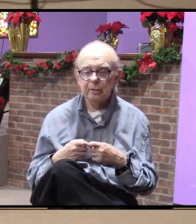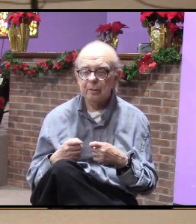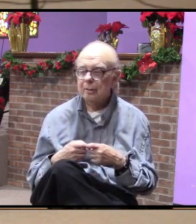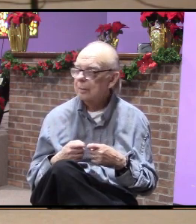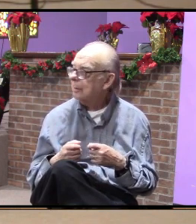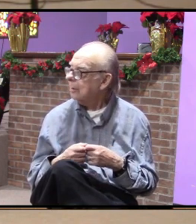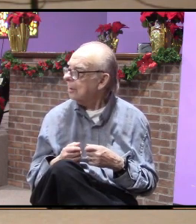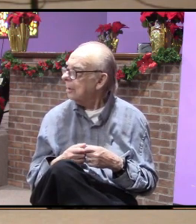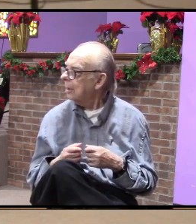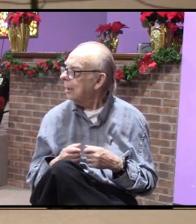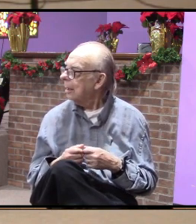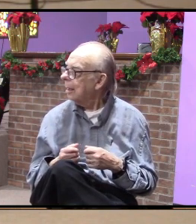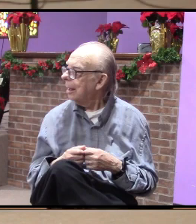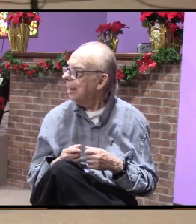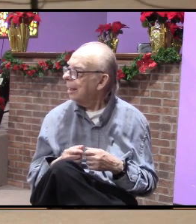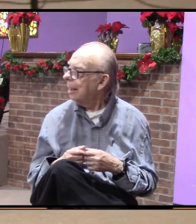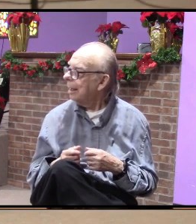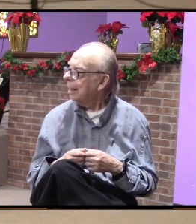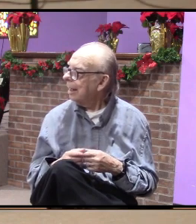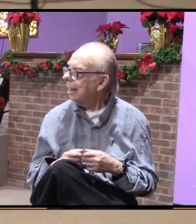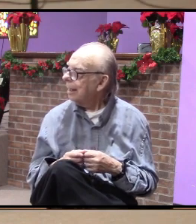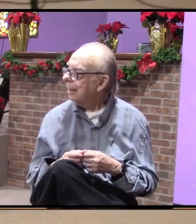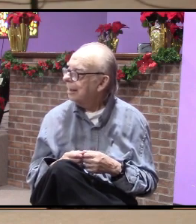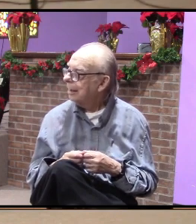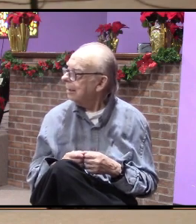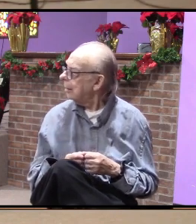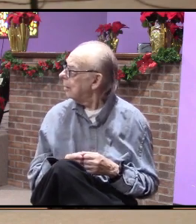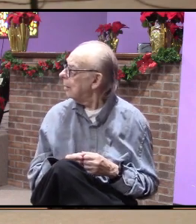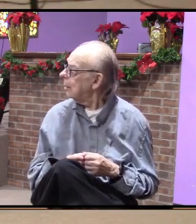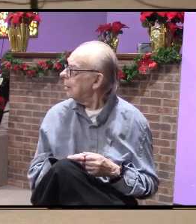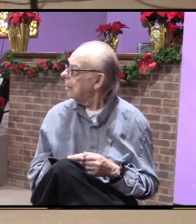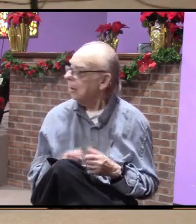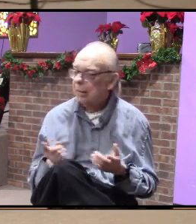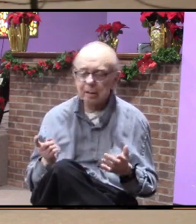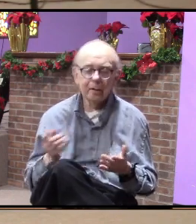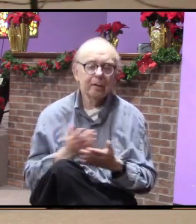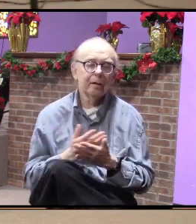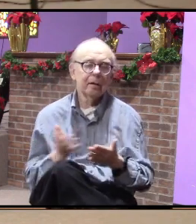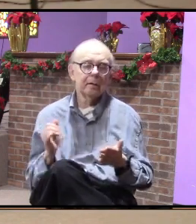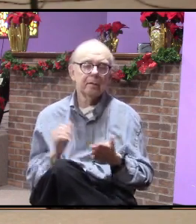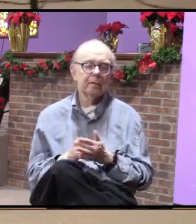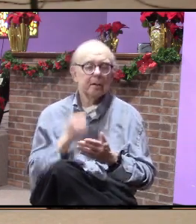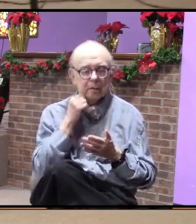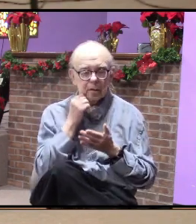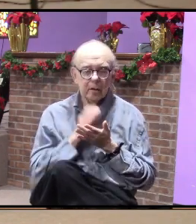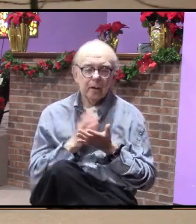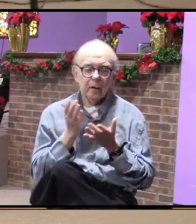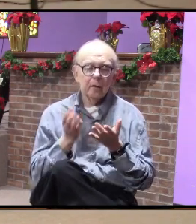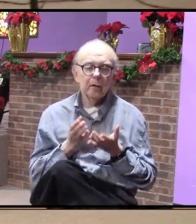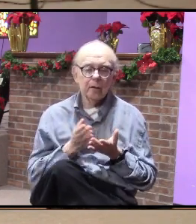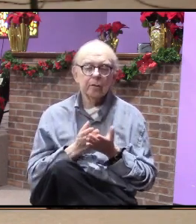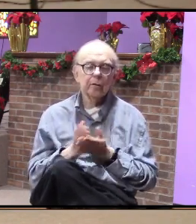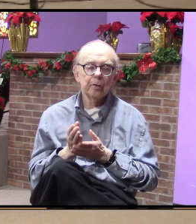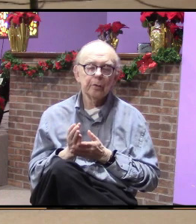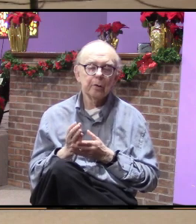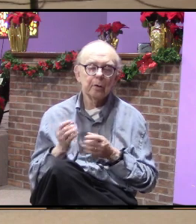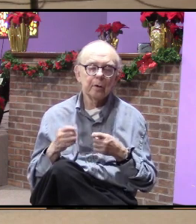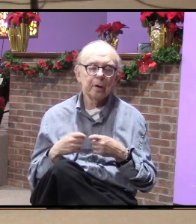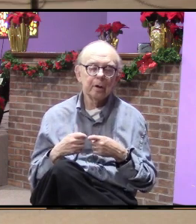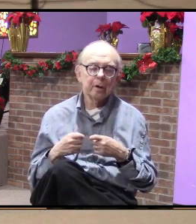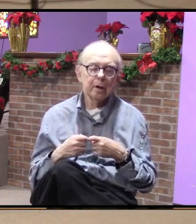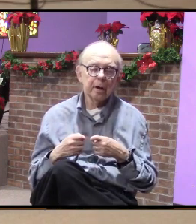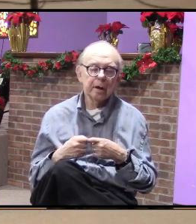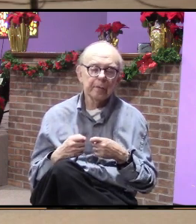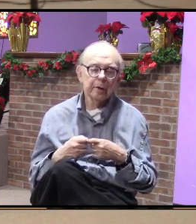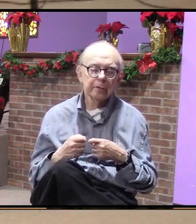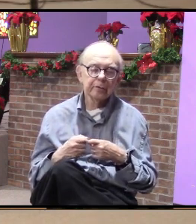the one thing? Okay. So one of the things that she loves to do is try to get through her emails all day